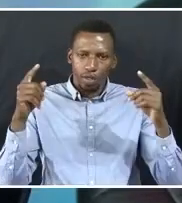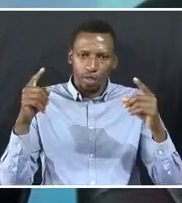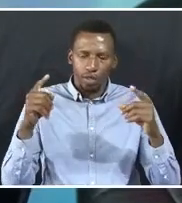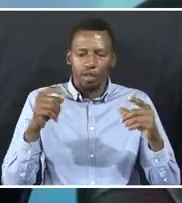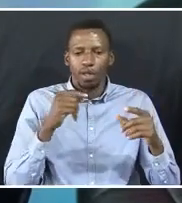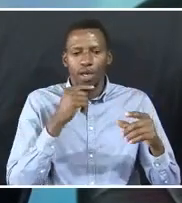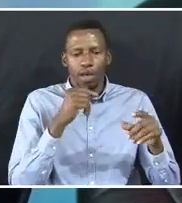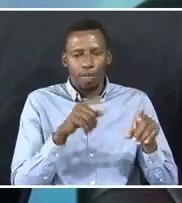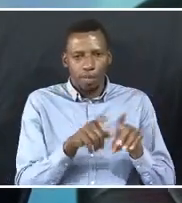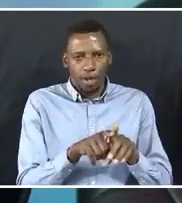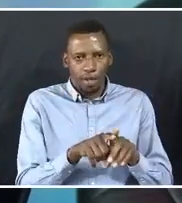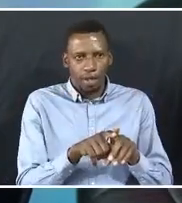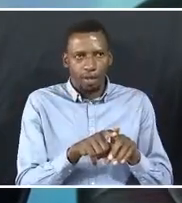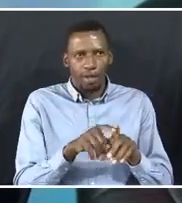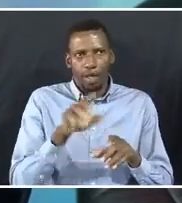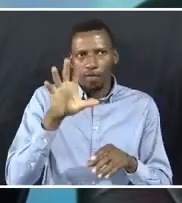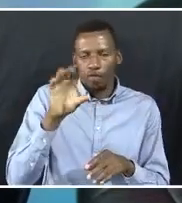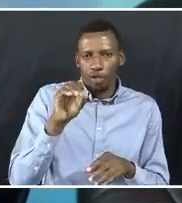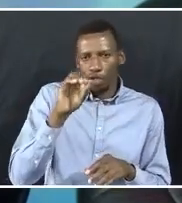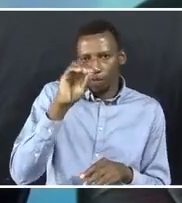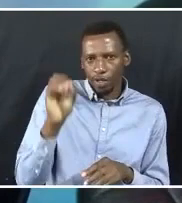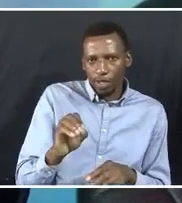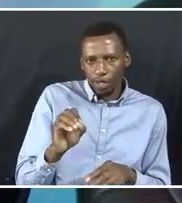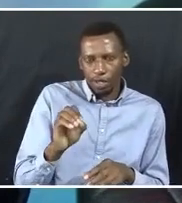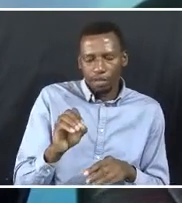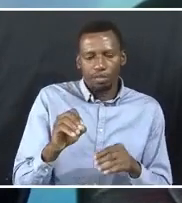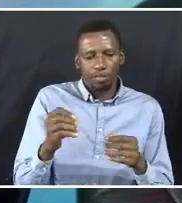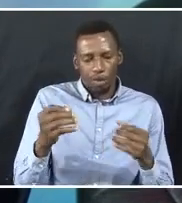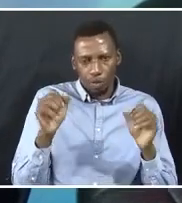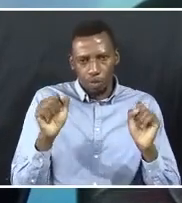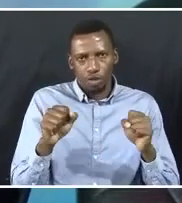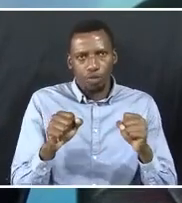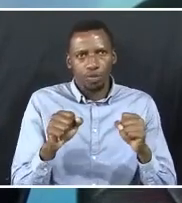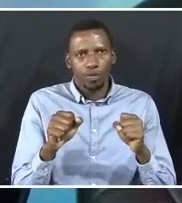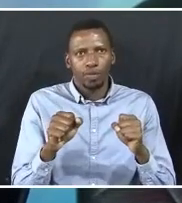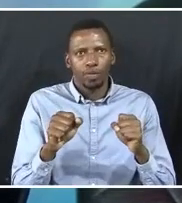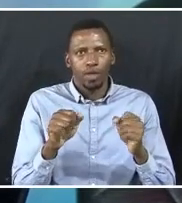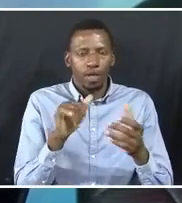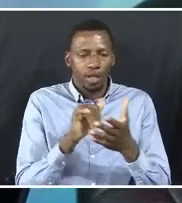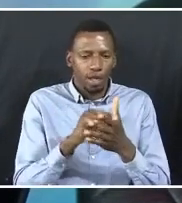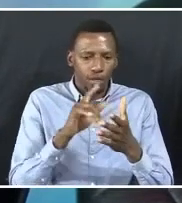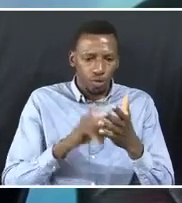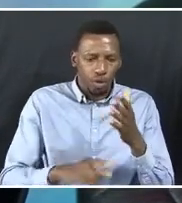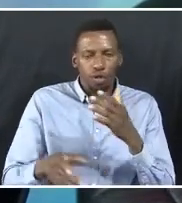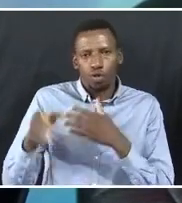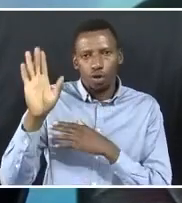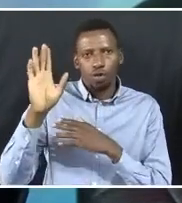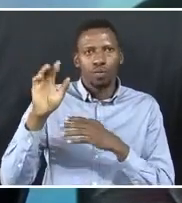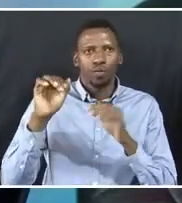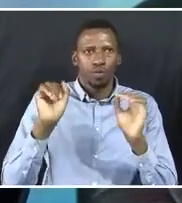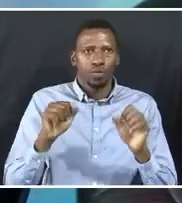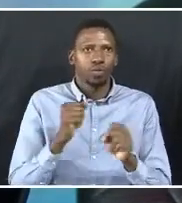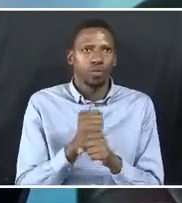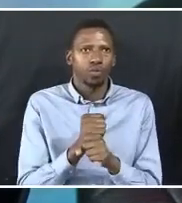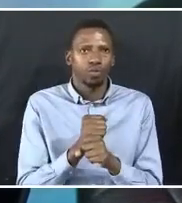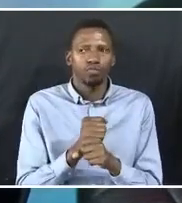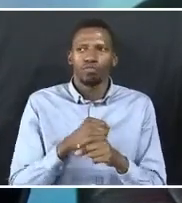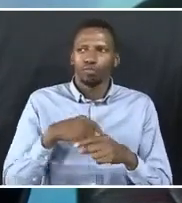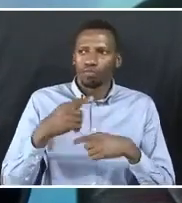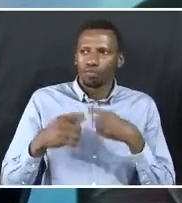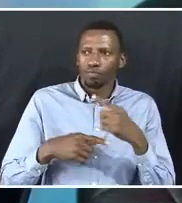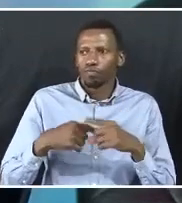what the Lord can do. And so we continued with the campaign. It